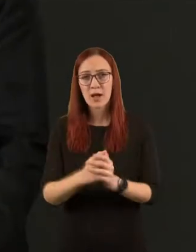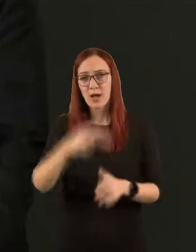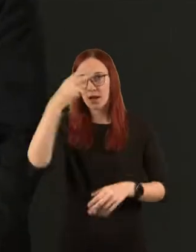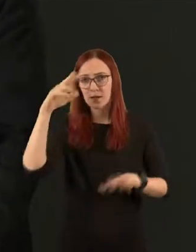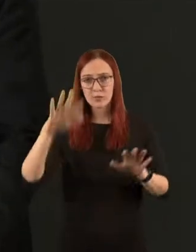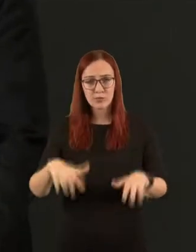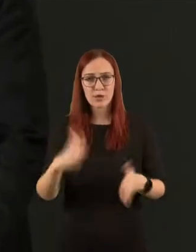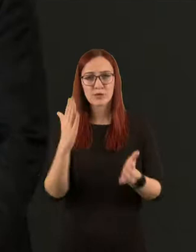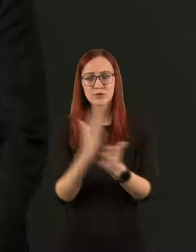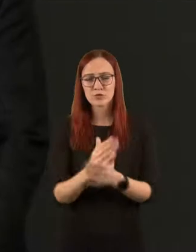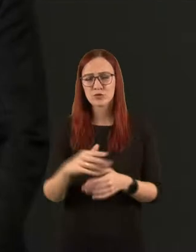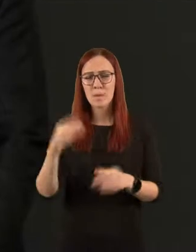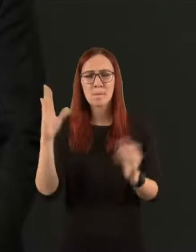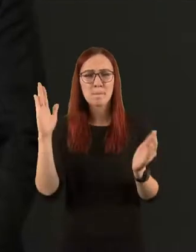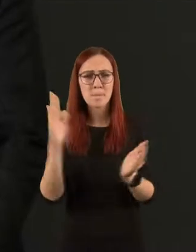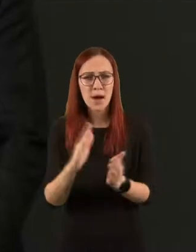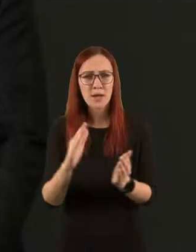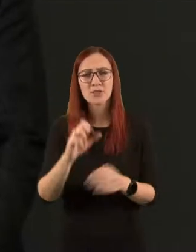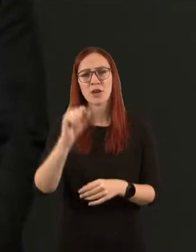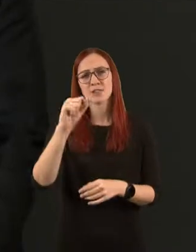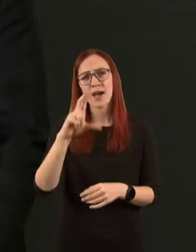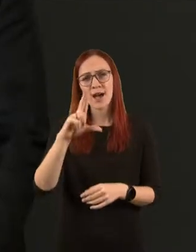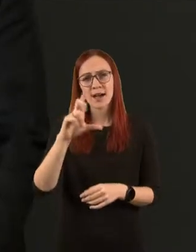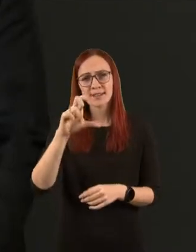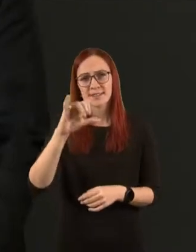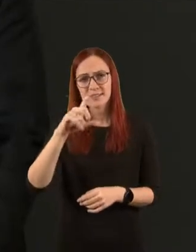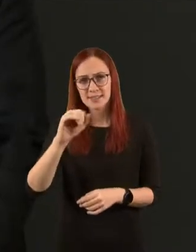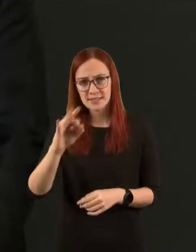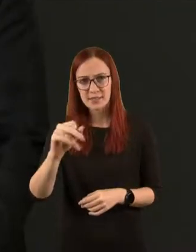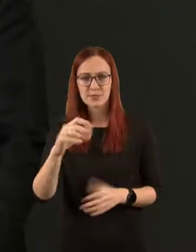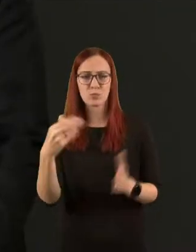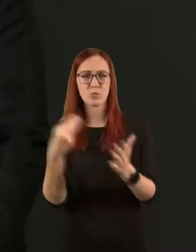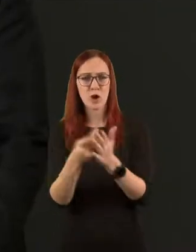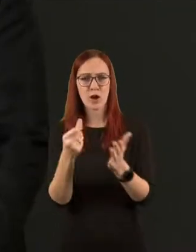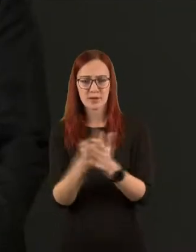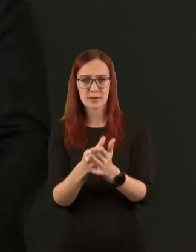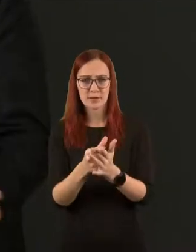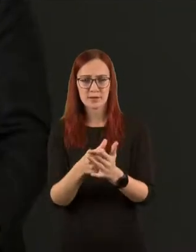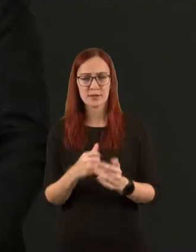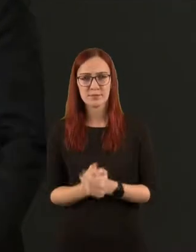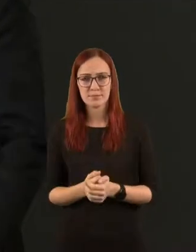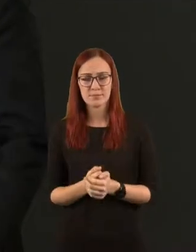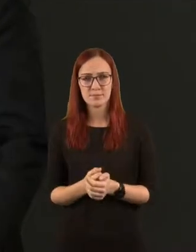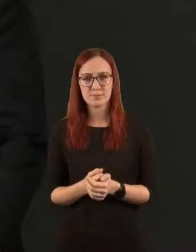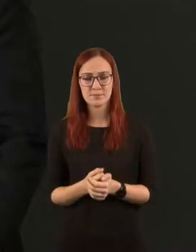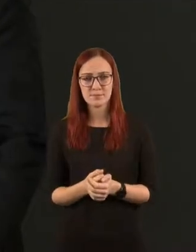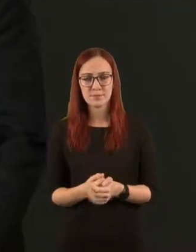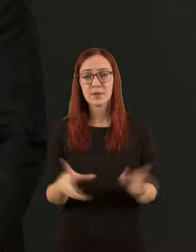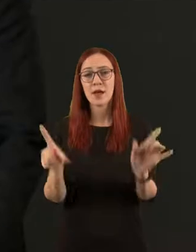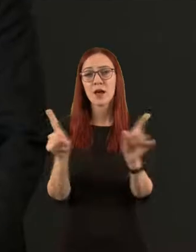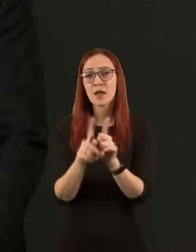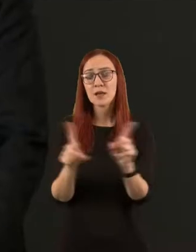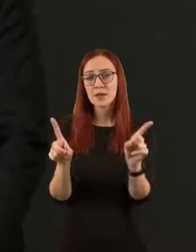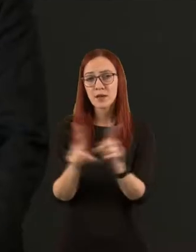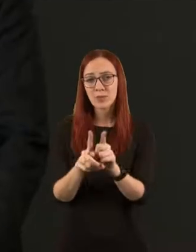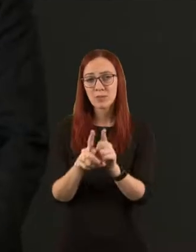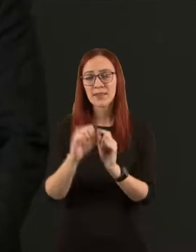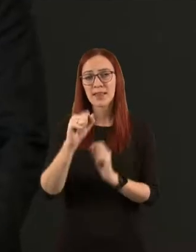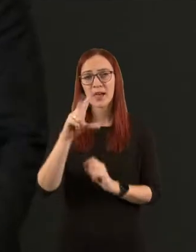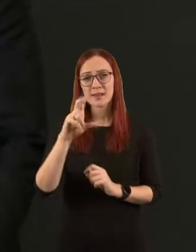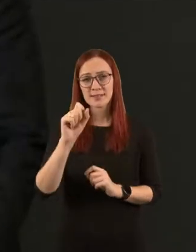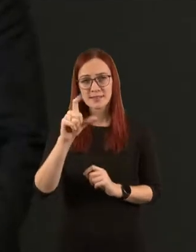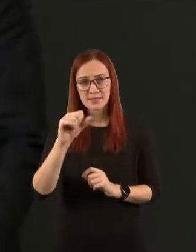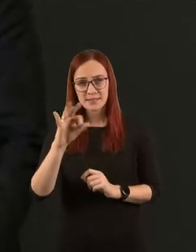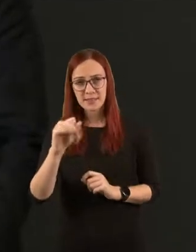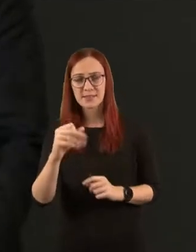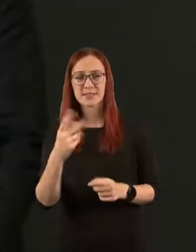contributed to an increase in fossil fuel consumption over the past decade. This is an obvious area for attention for Lithuania while taking